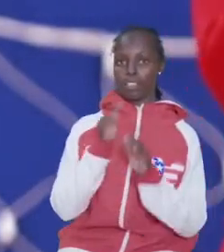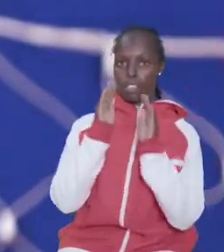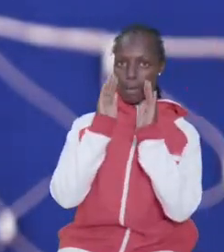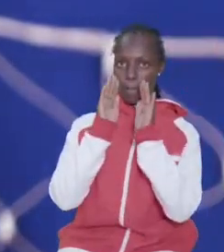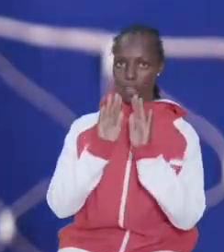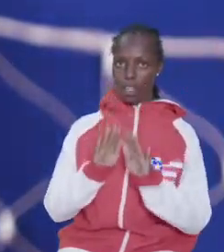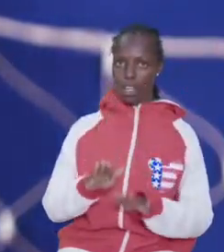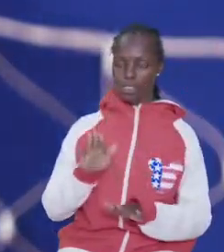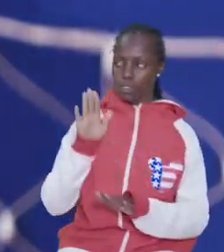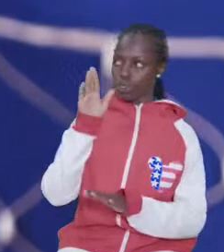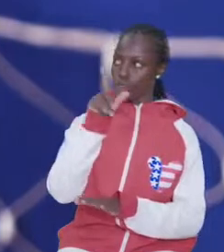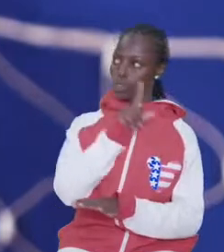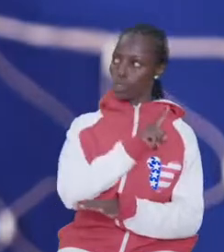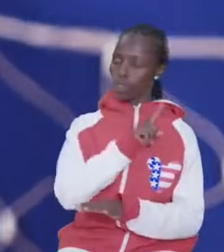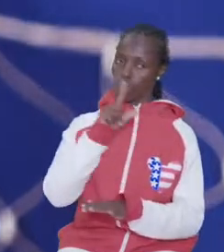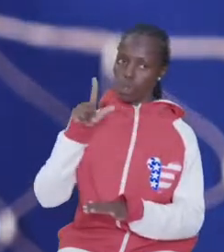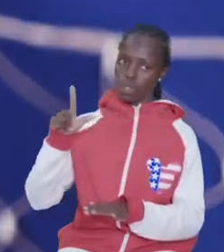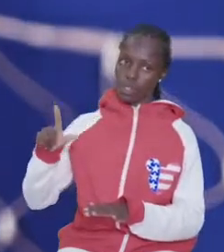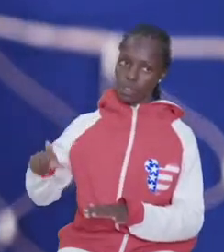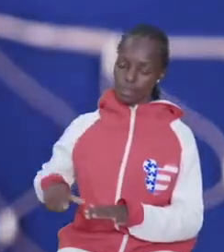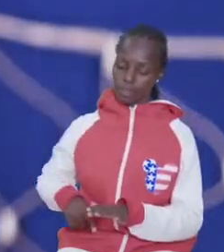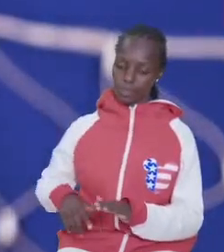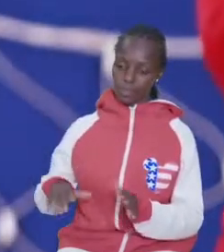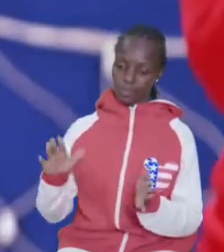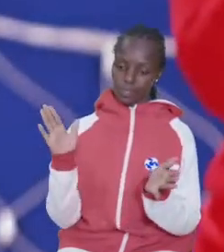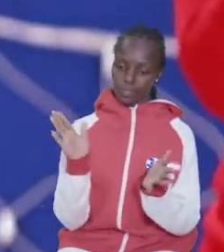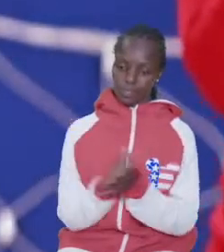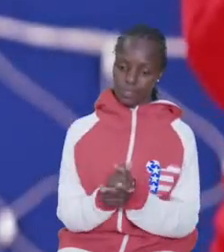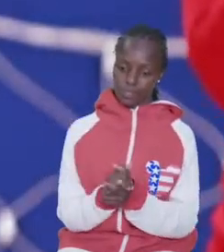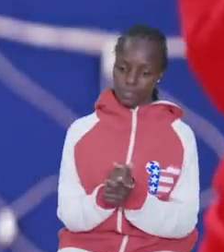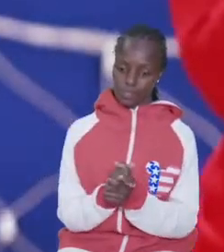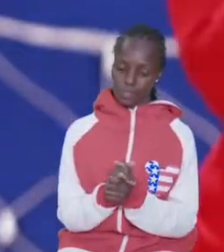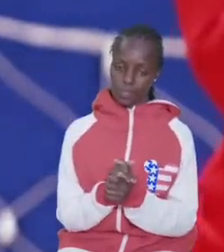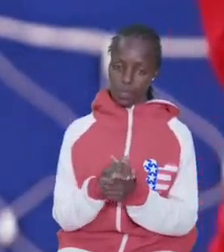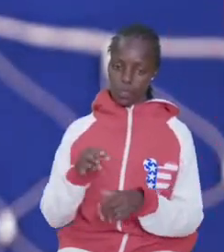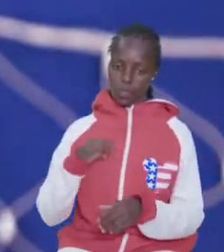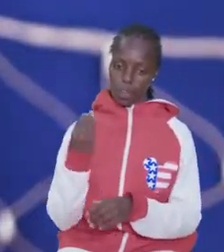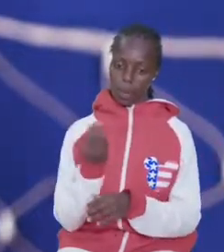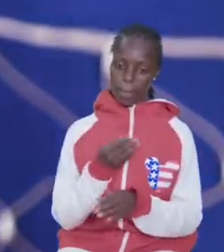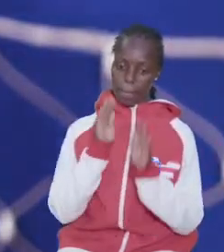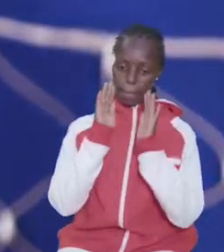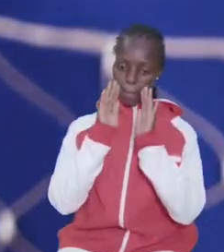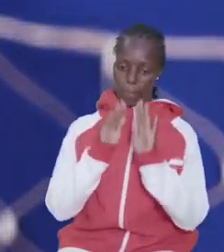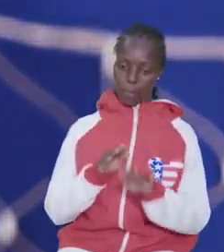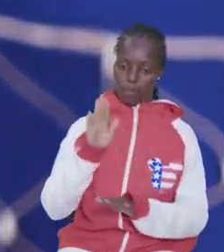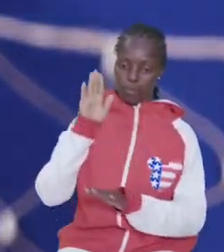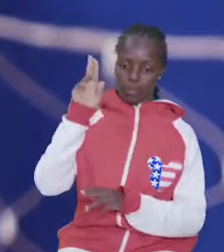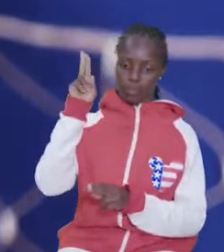thank you.